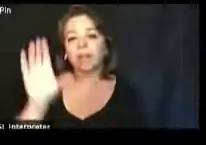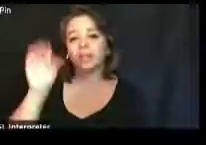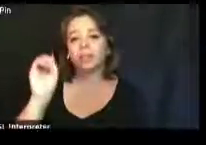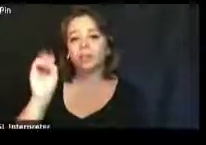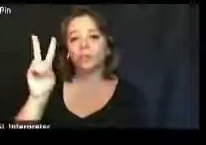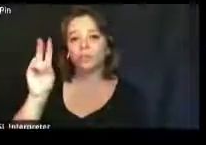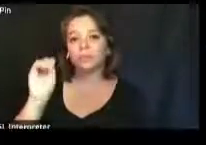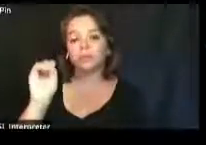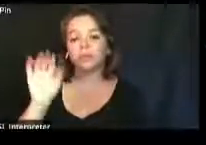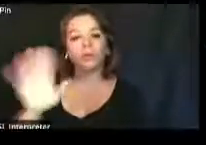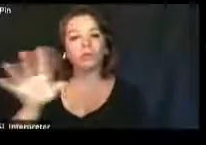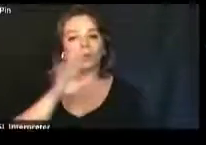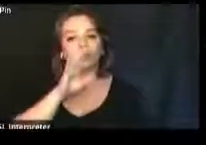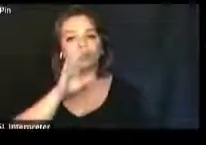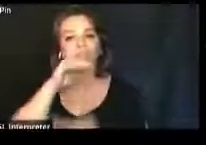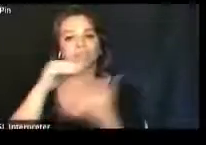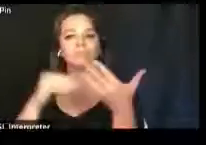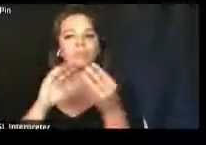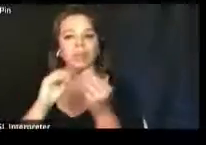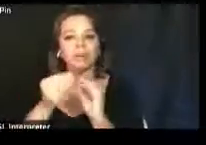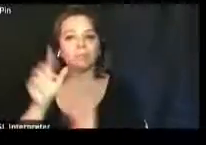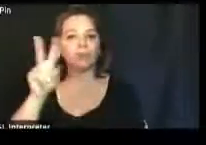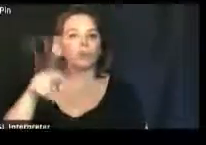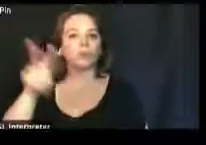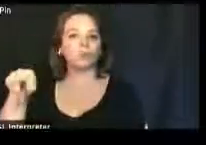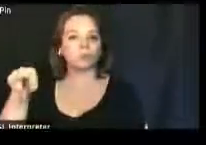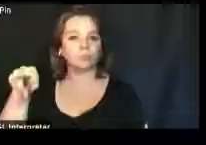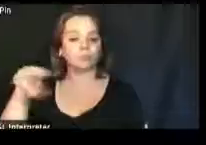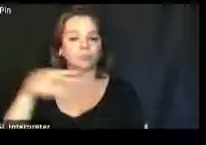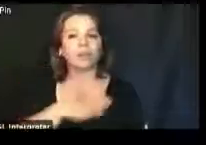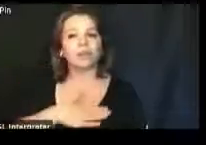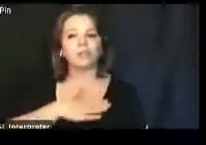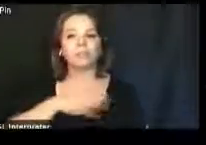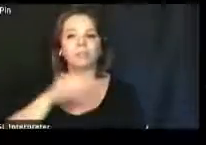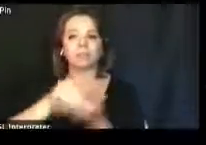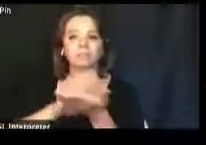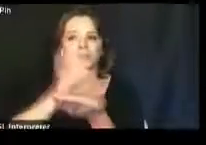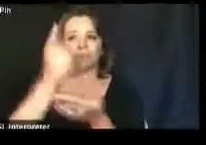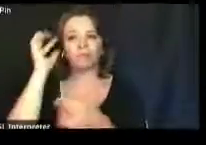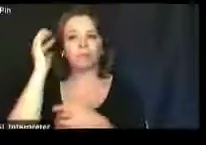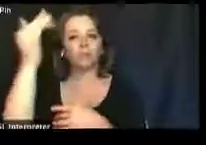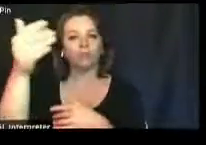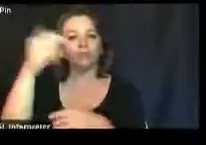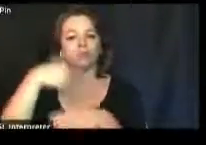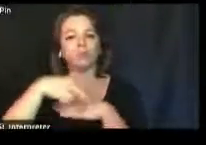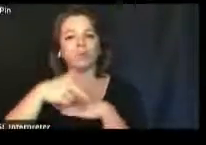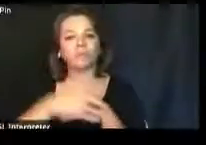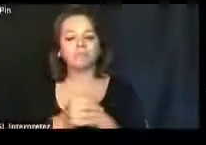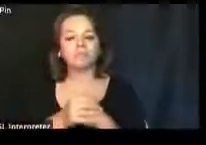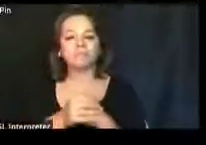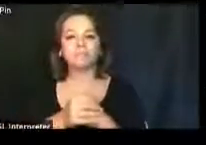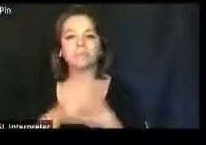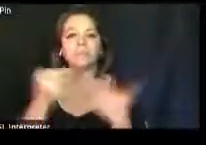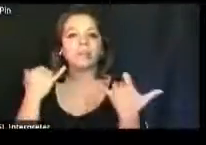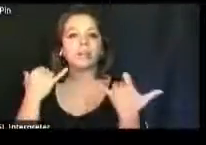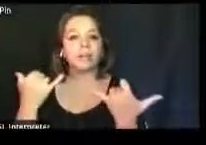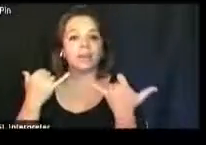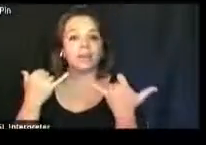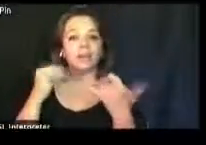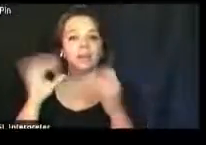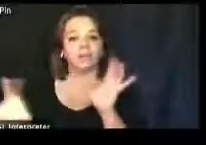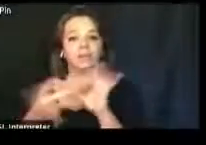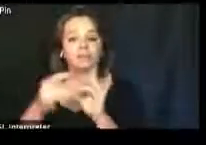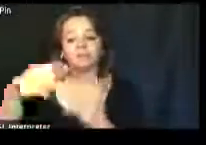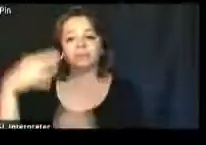Your speaker order number will be 22. If you'll please make note of that for future reference. You can now enable your audio and video in the lower left corner